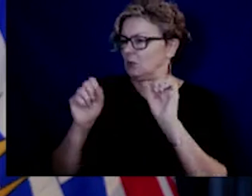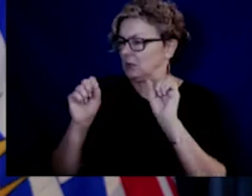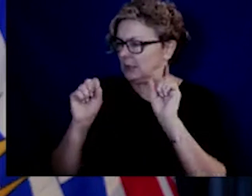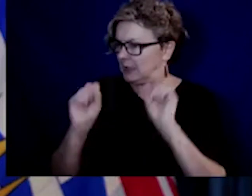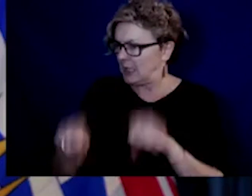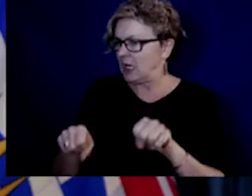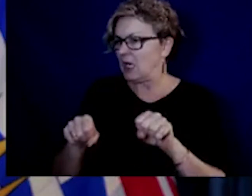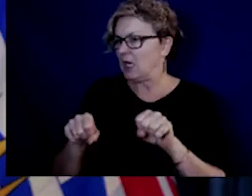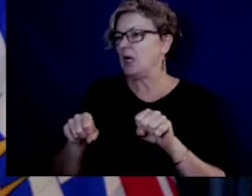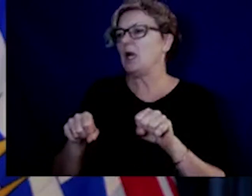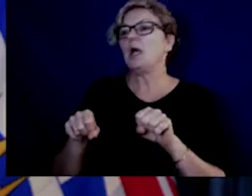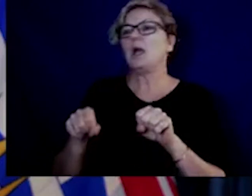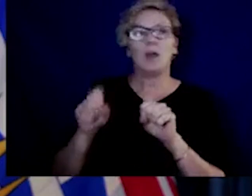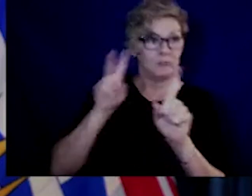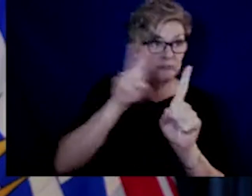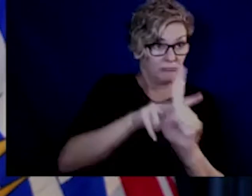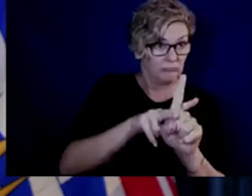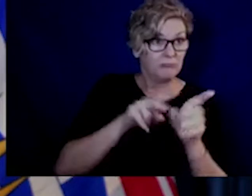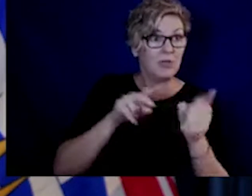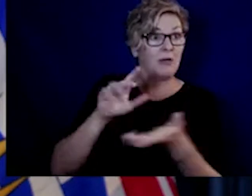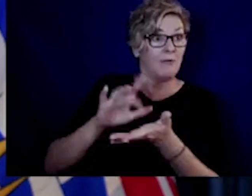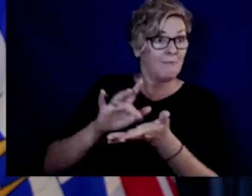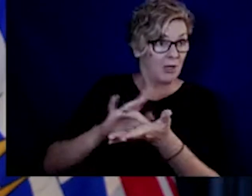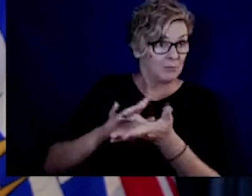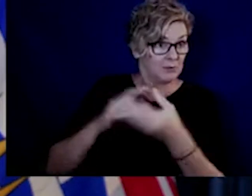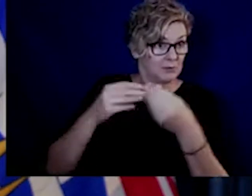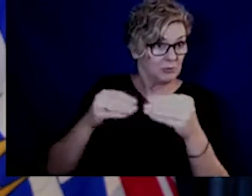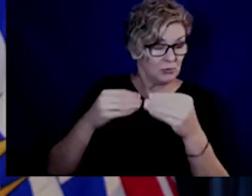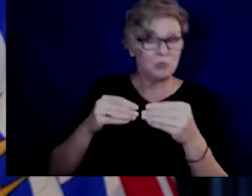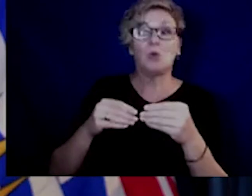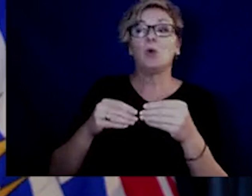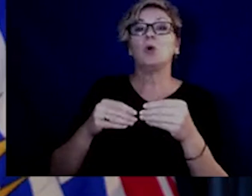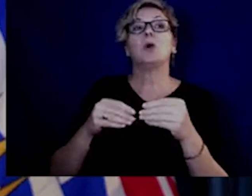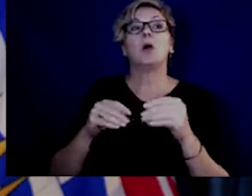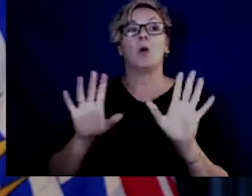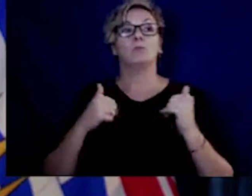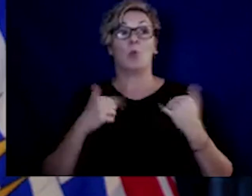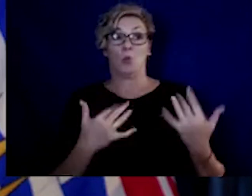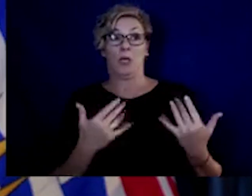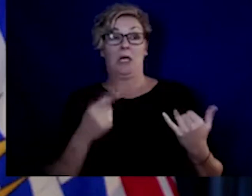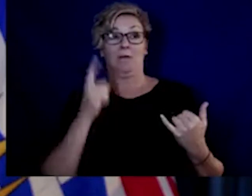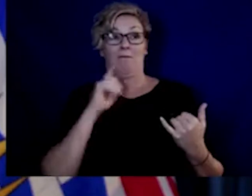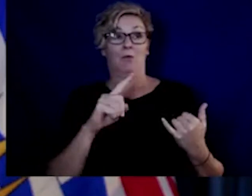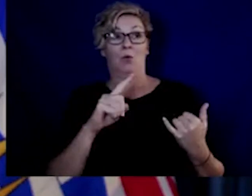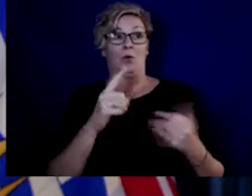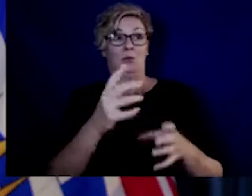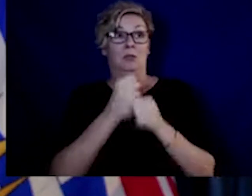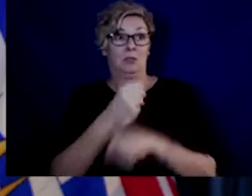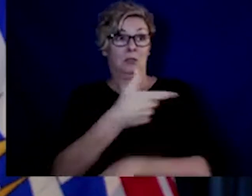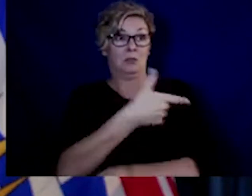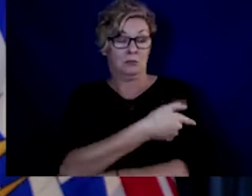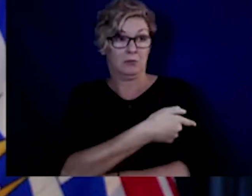that provide flu shots, in the coming week or two or whenever that starts happening? Yes, so there are